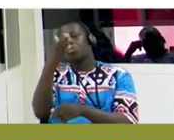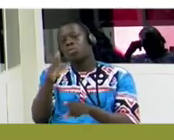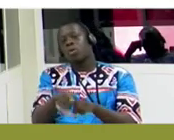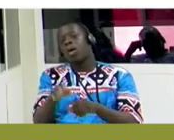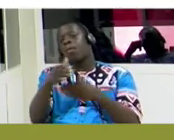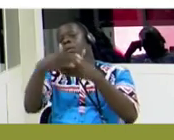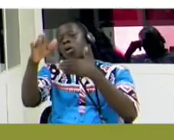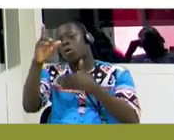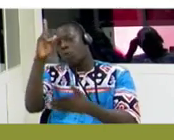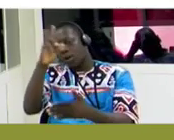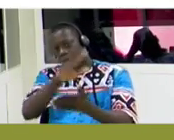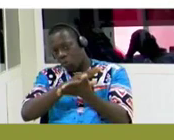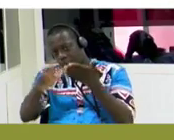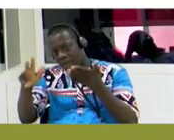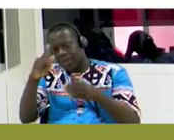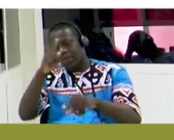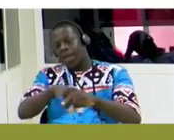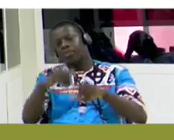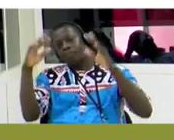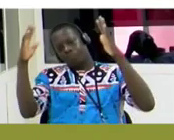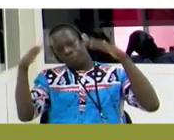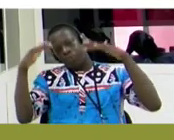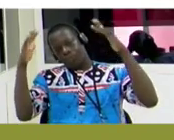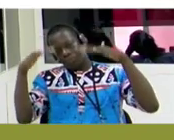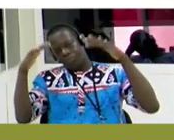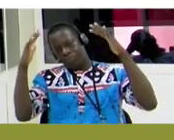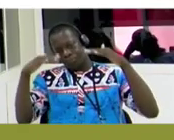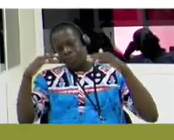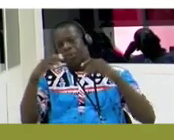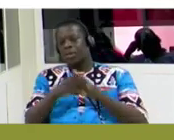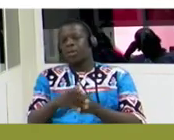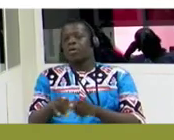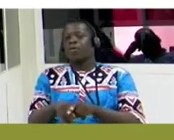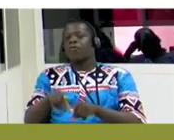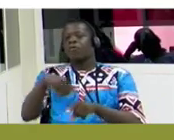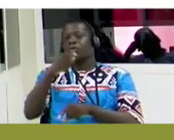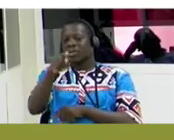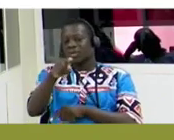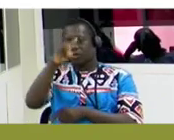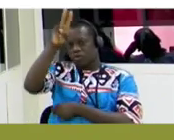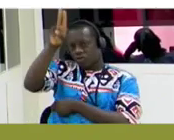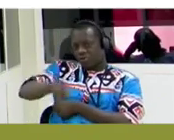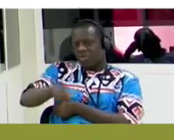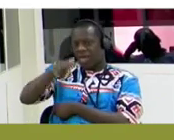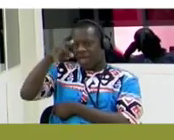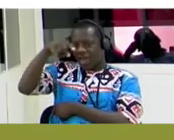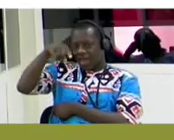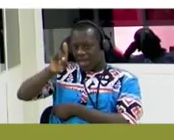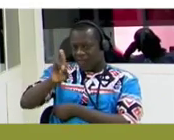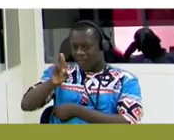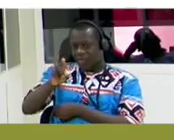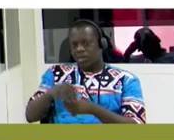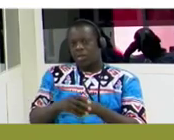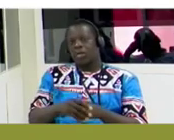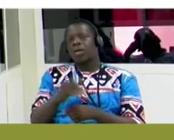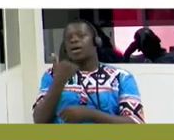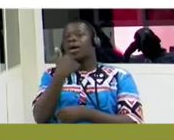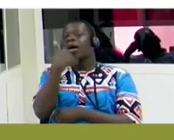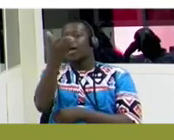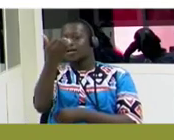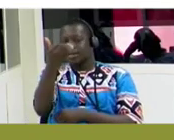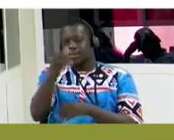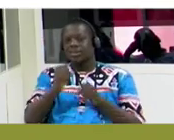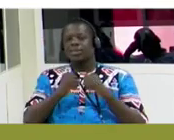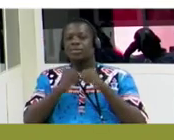rainy season. Yeah. For that of November 11, we were asked by